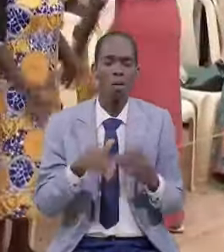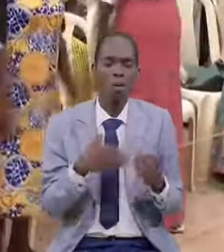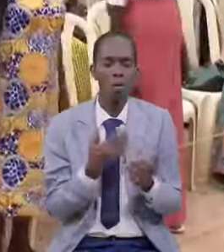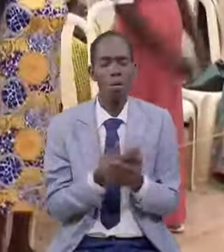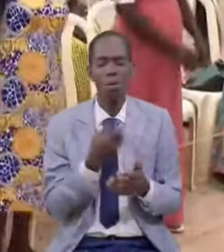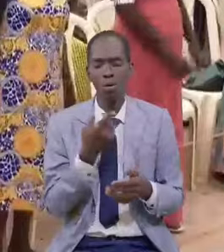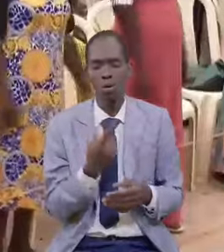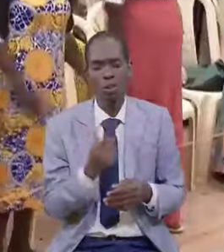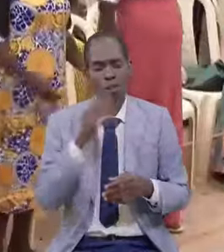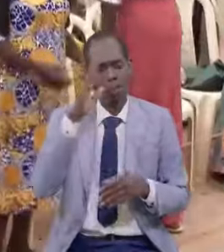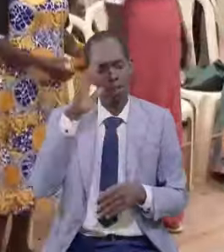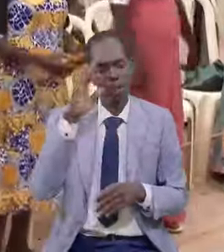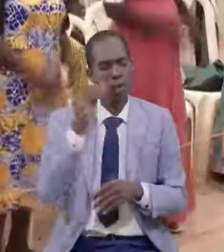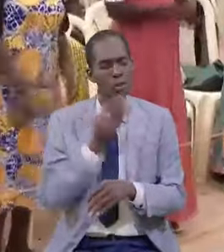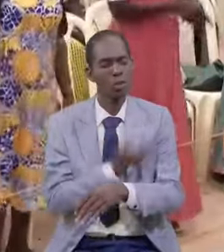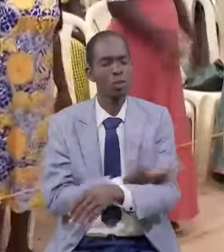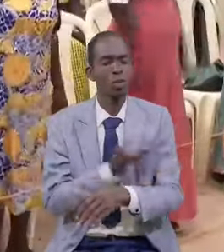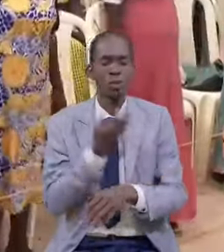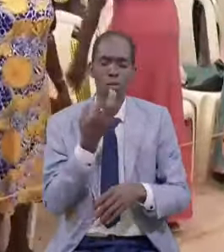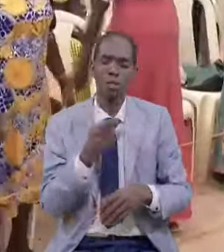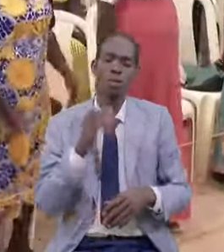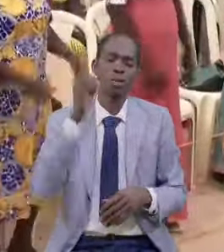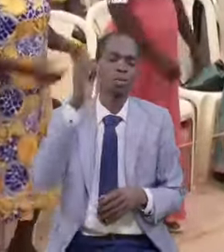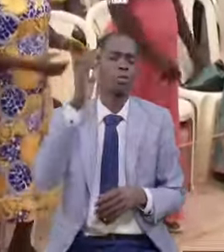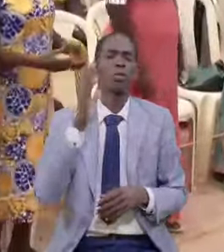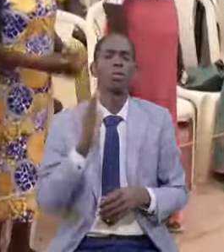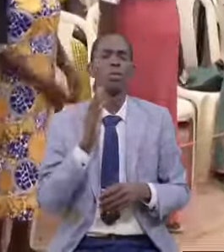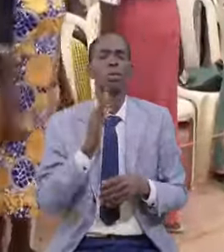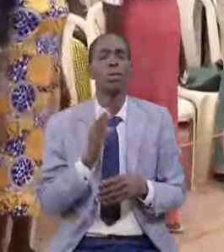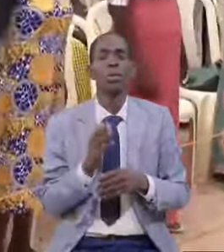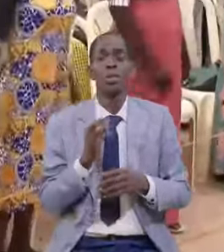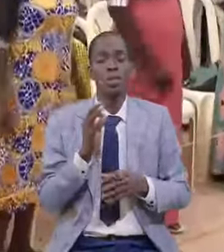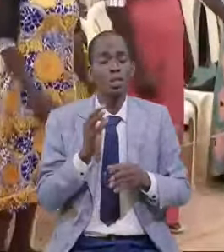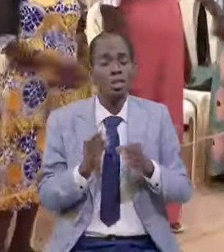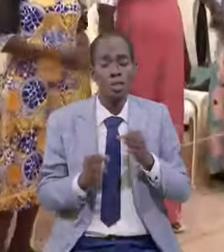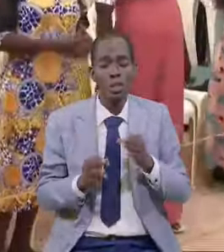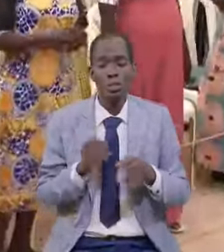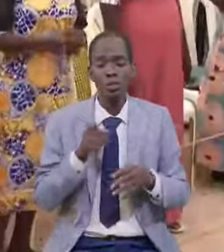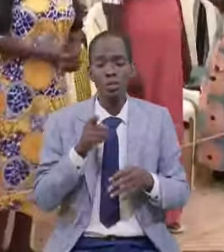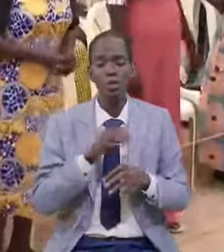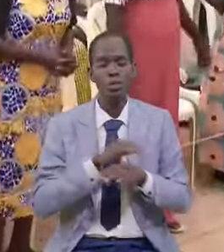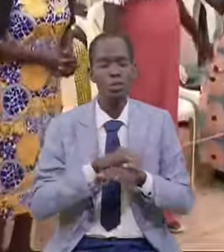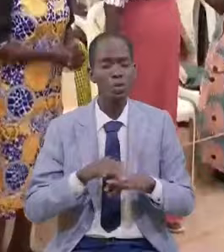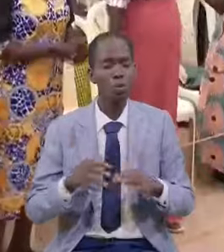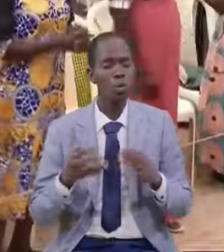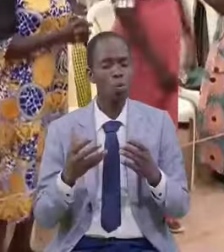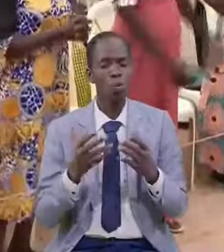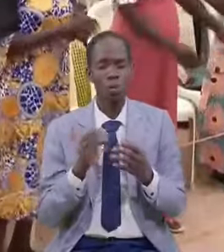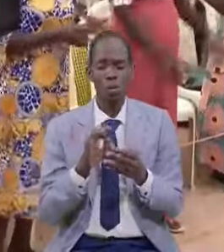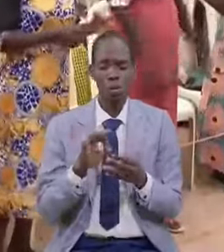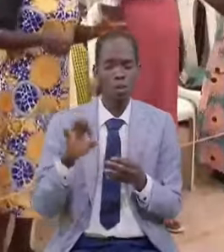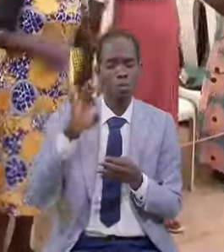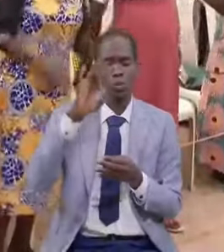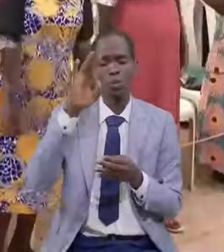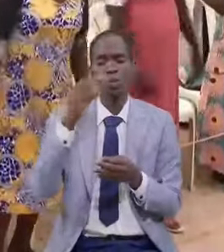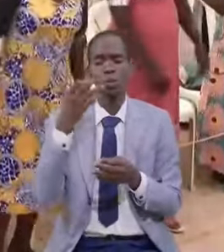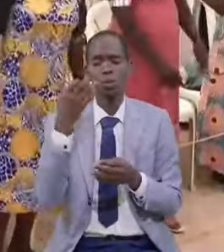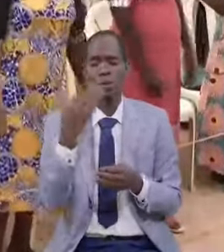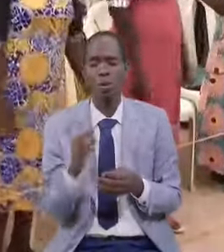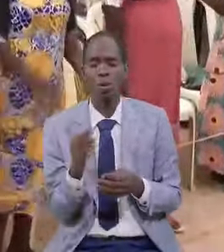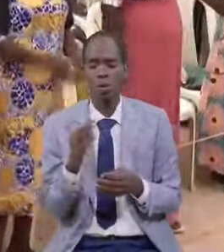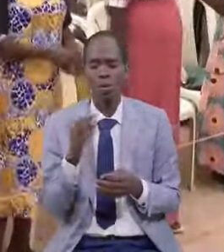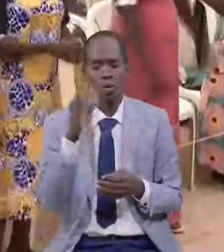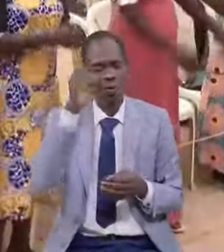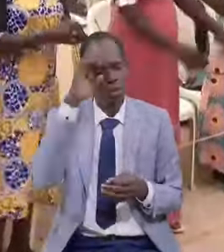me I don't want the spirit of Satan to lead me I don't want the spirit of evil to lead me I don't want the spirit of the modern